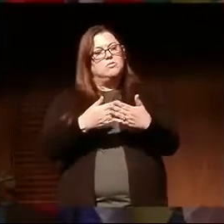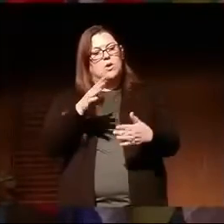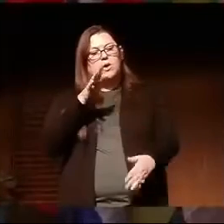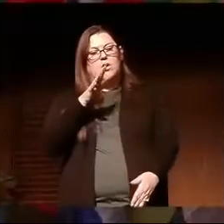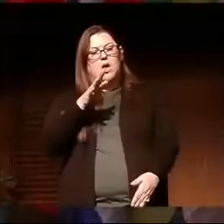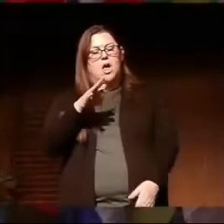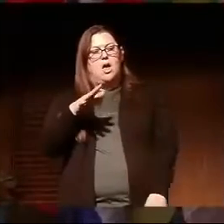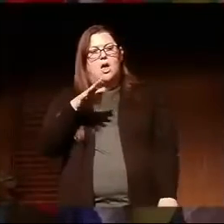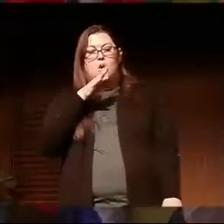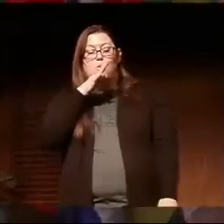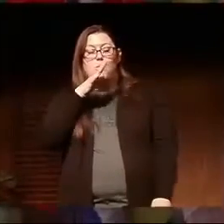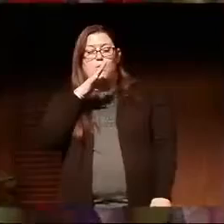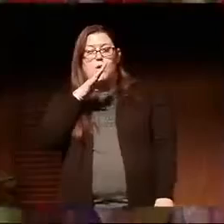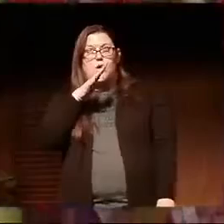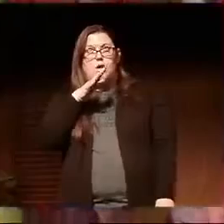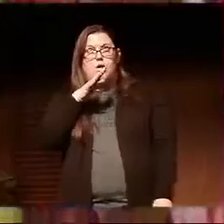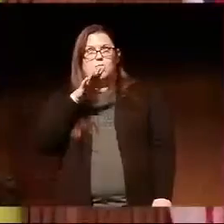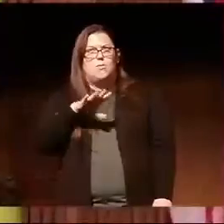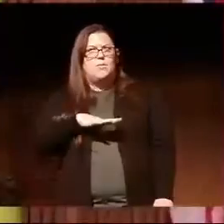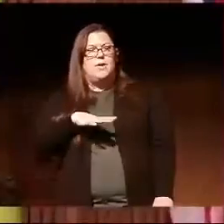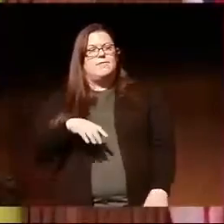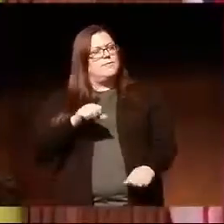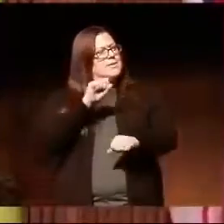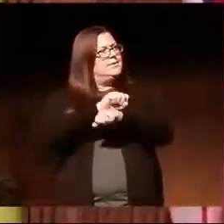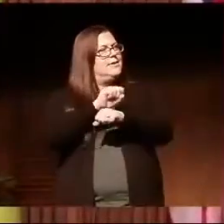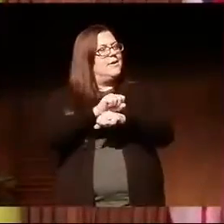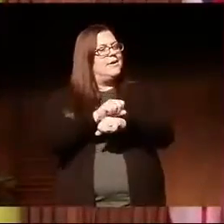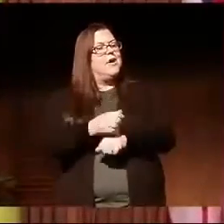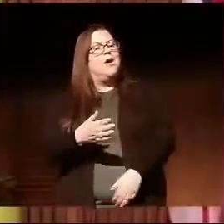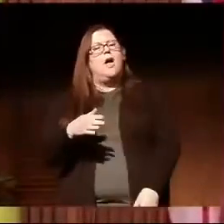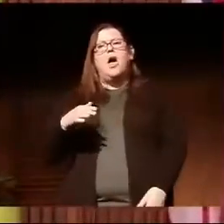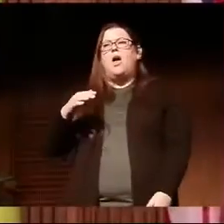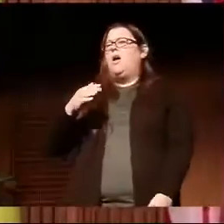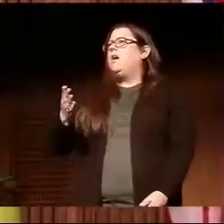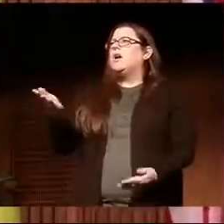and help my daughter. She's about to die." And Jesus goes with him.